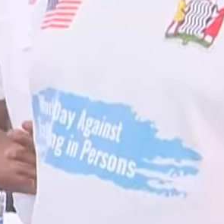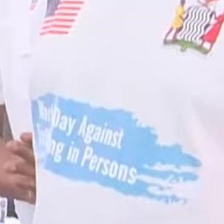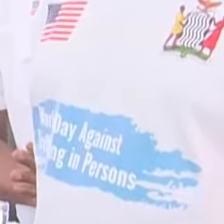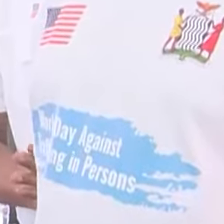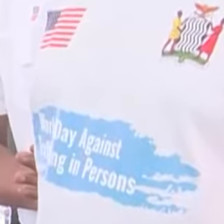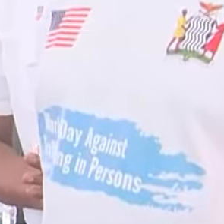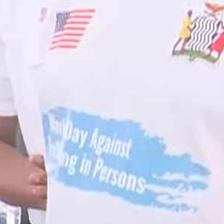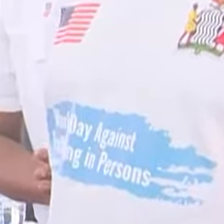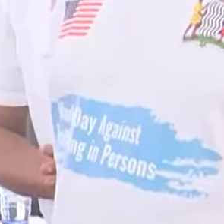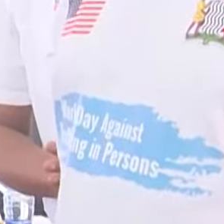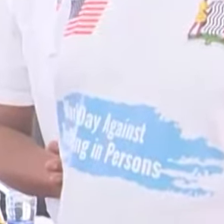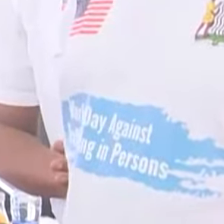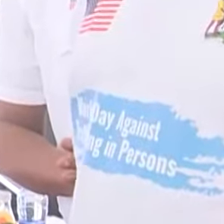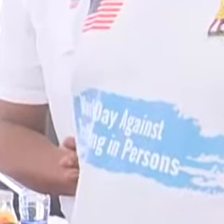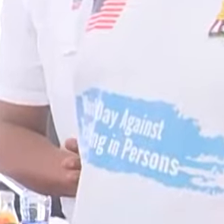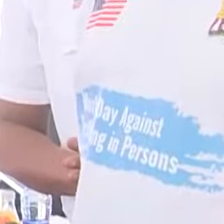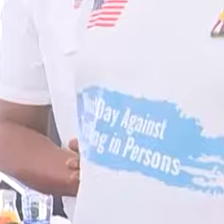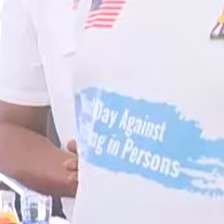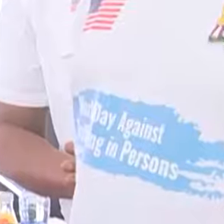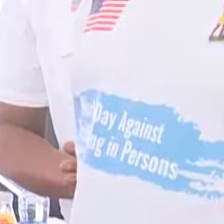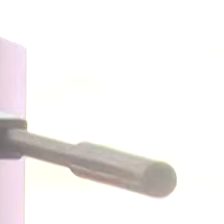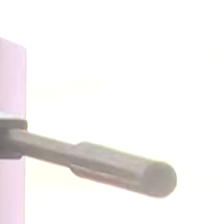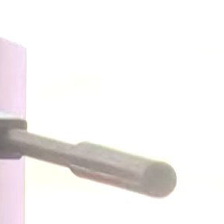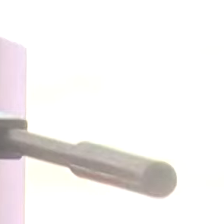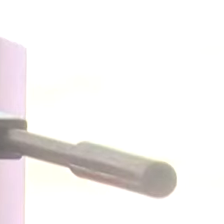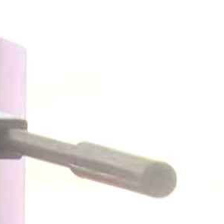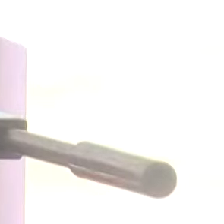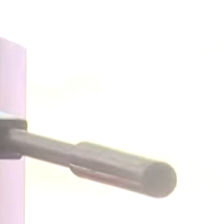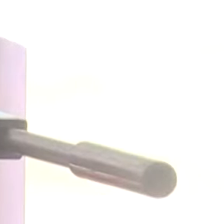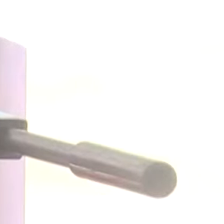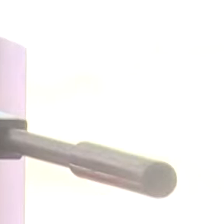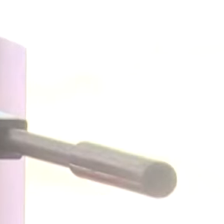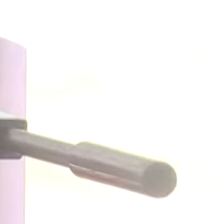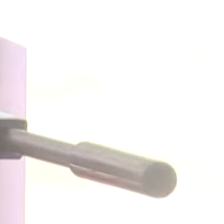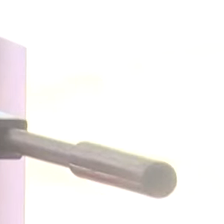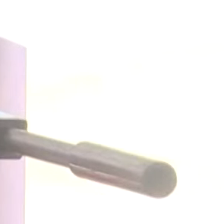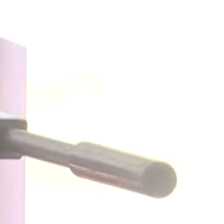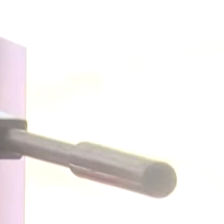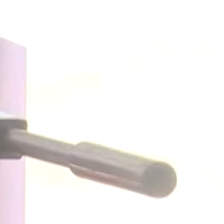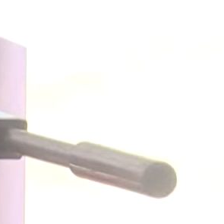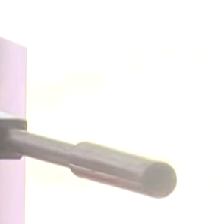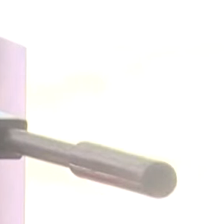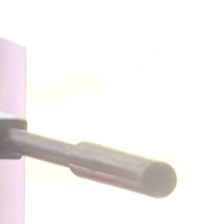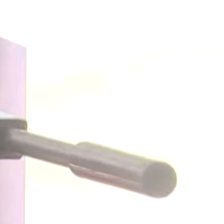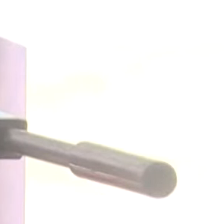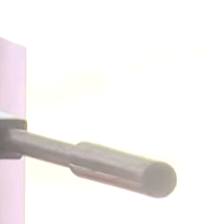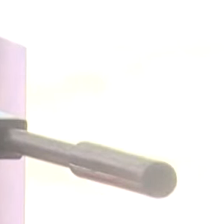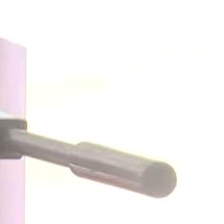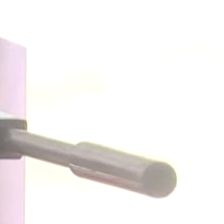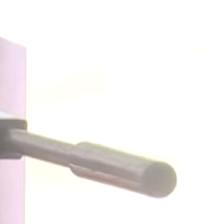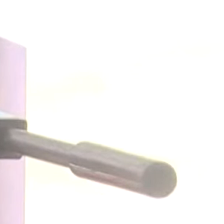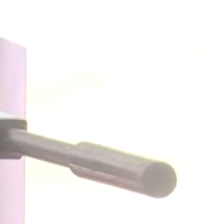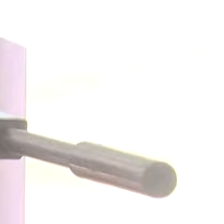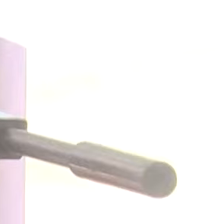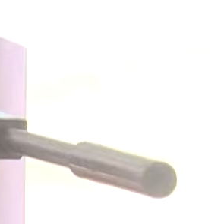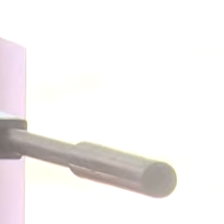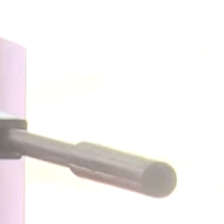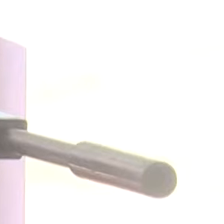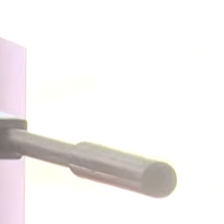personnel in their fight against human trafficking, and the Save the Children organization used the opportunity to launch the 5-year